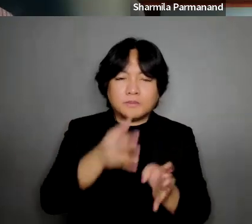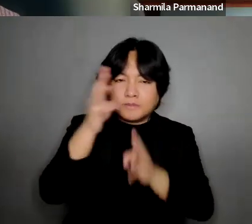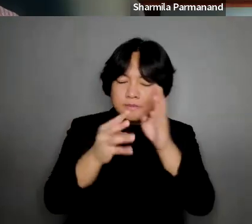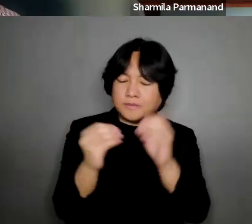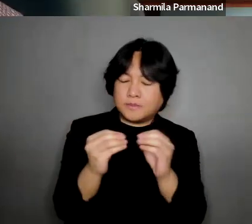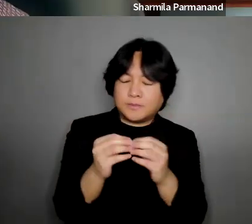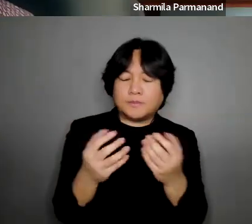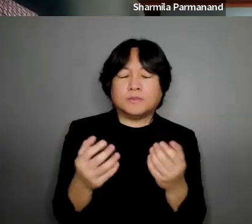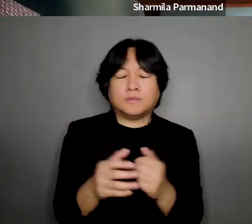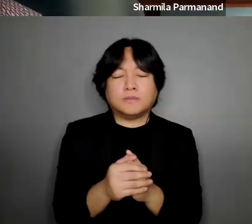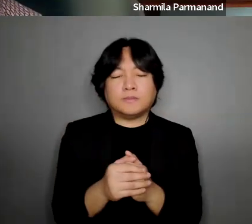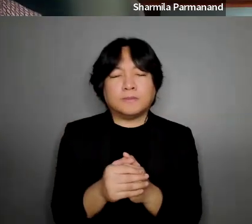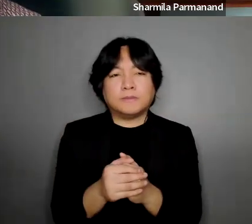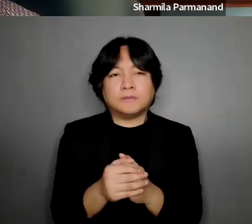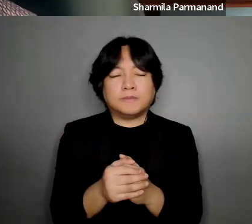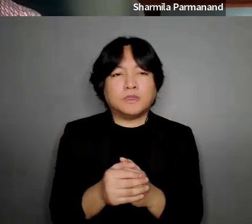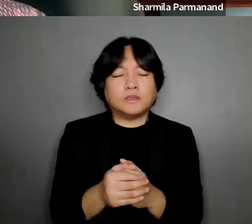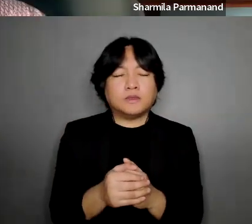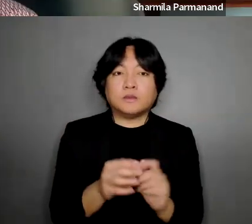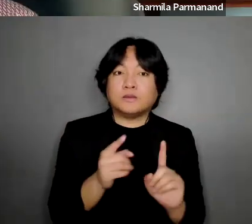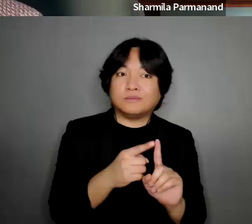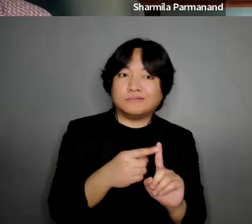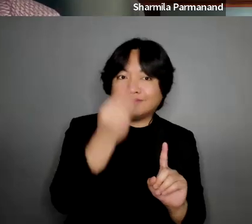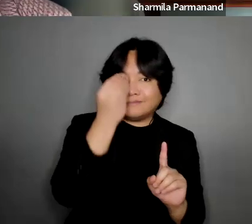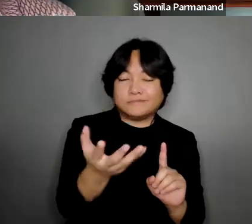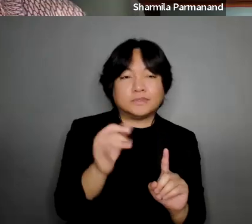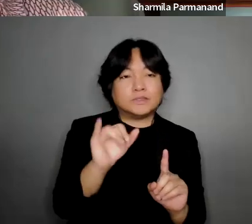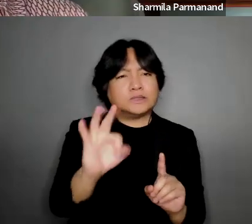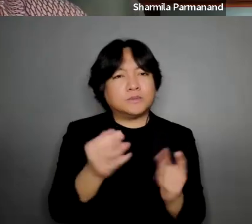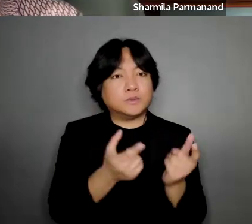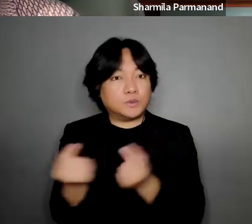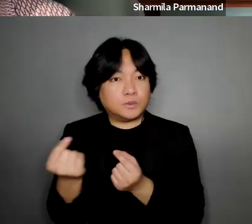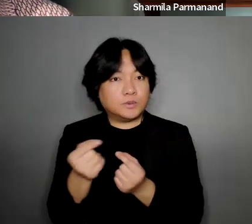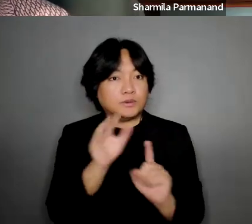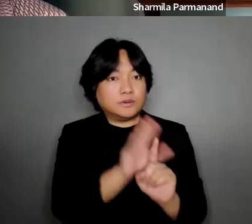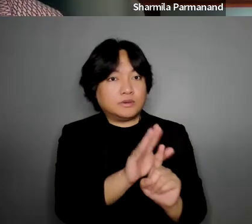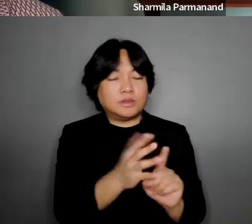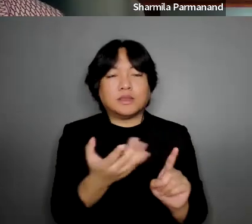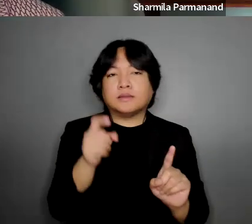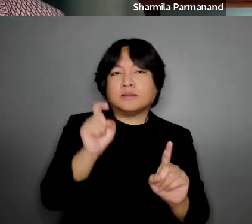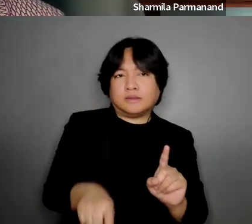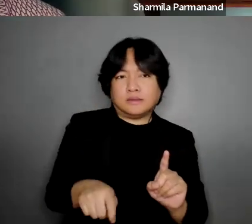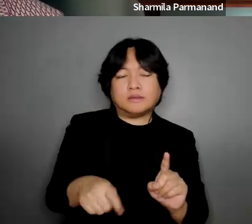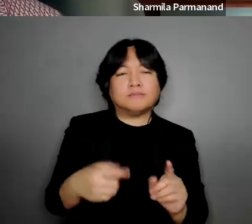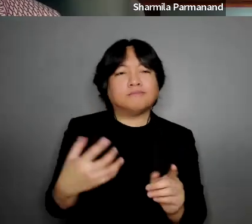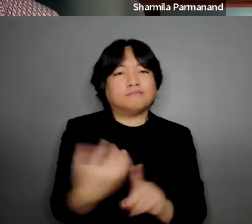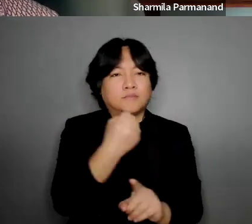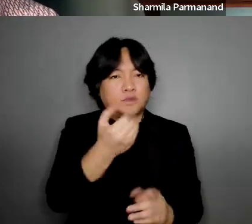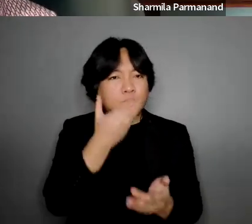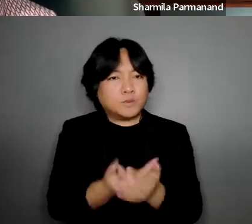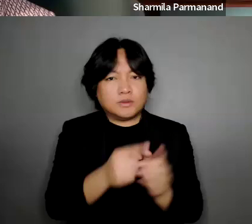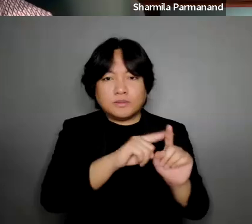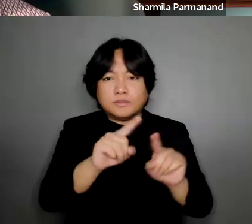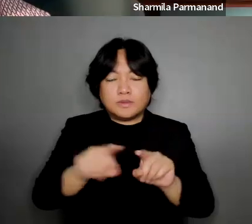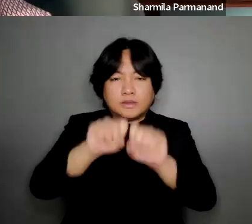creative outputs. And one thing I will say is when we do these things, we need to get good at defending them.